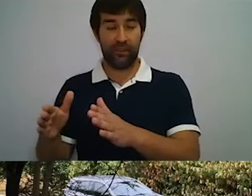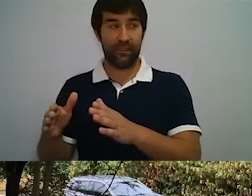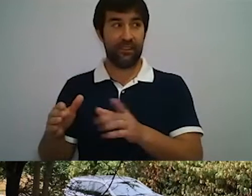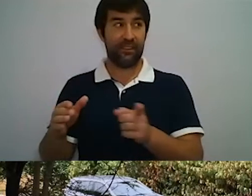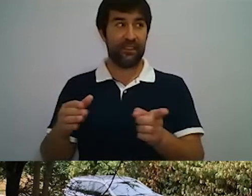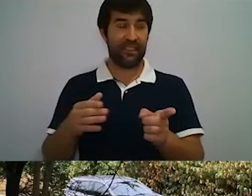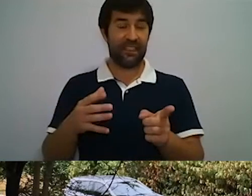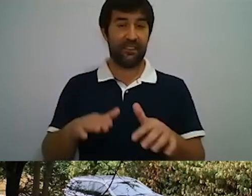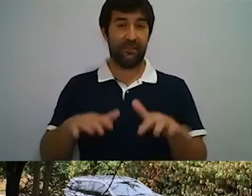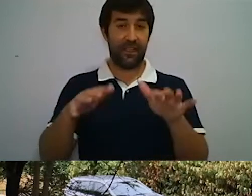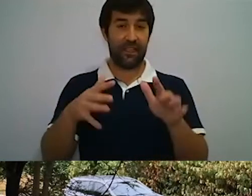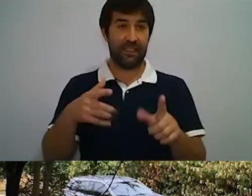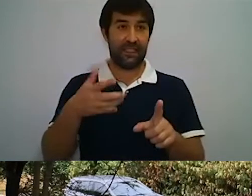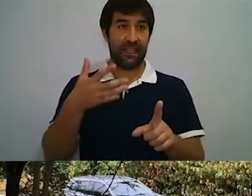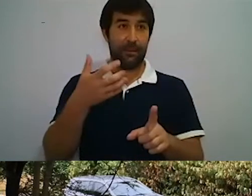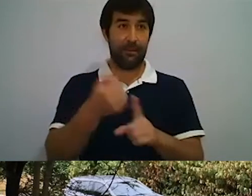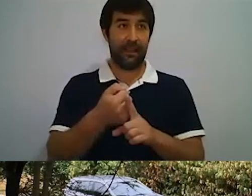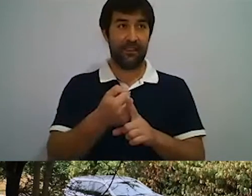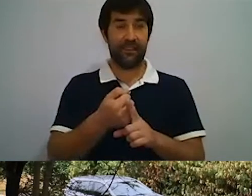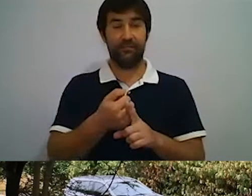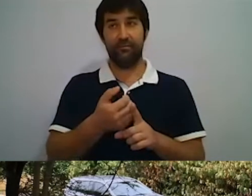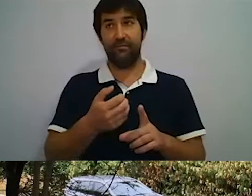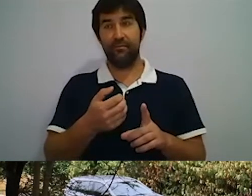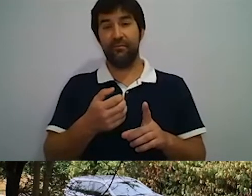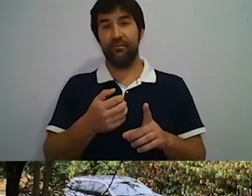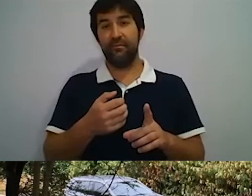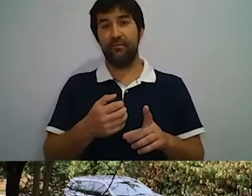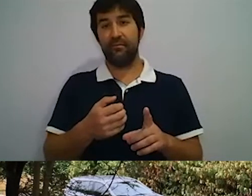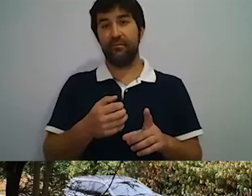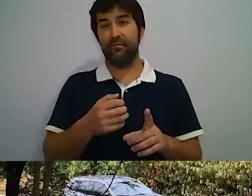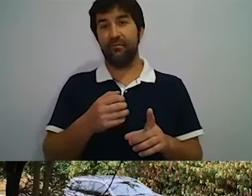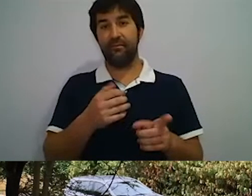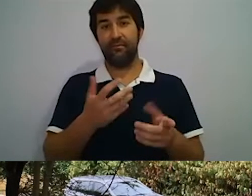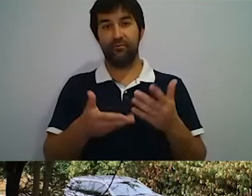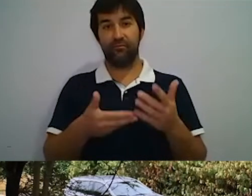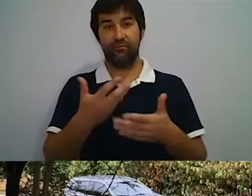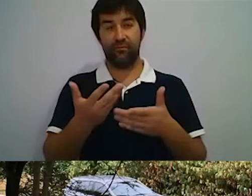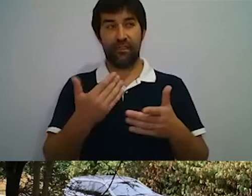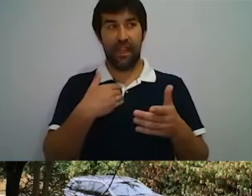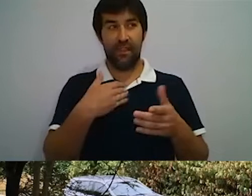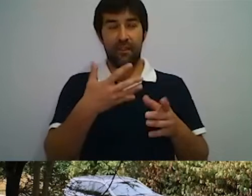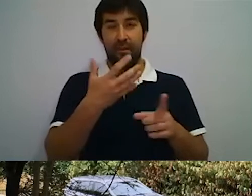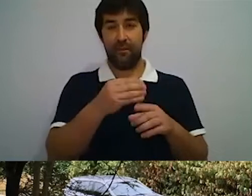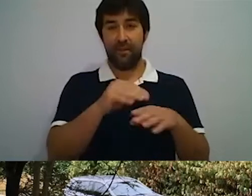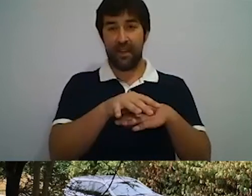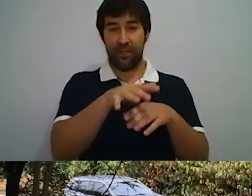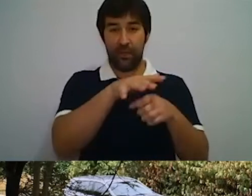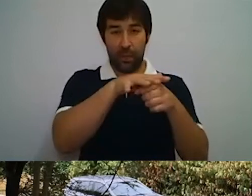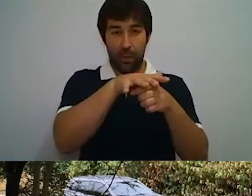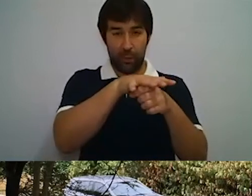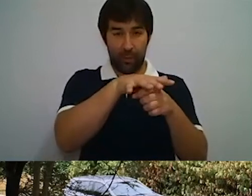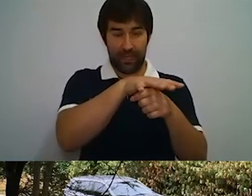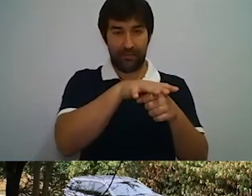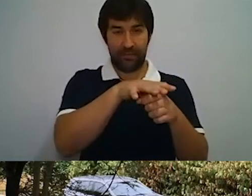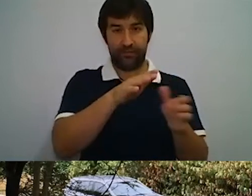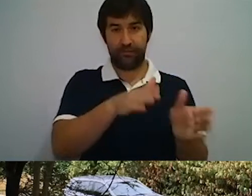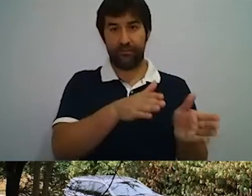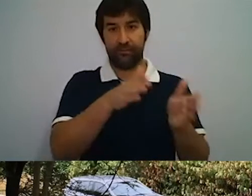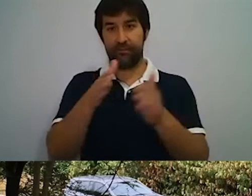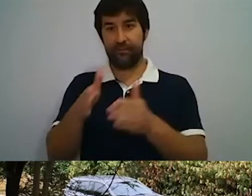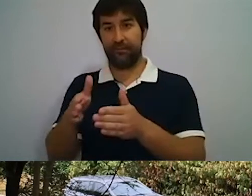by 5 principles that we've adopted as the core of the work that the department does. First and foremost, that no